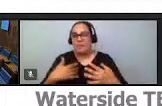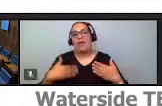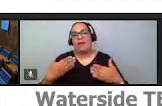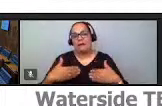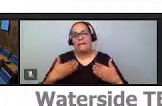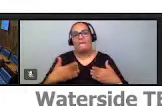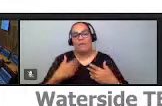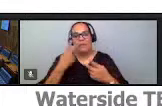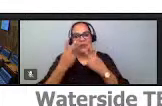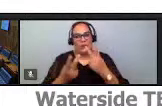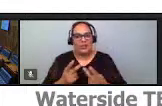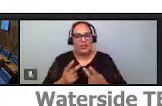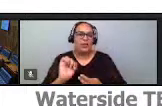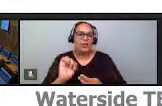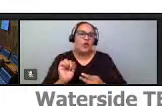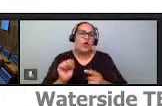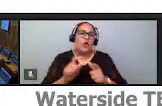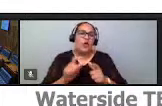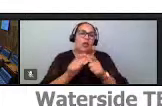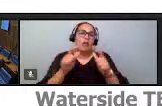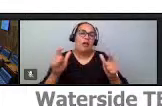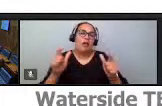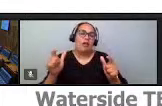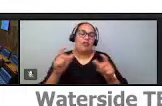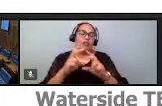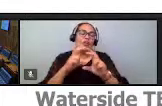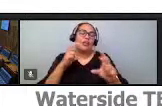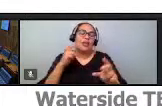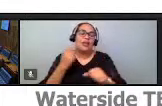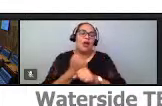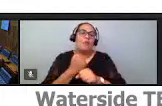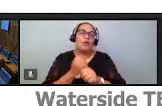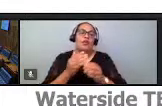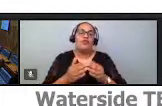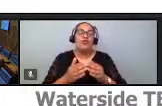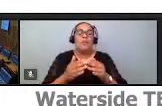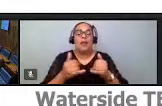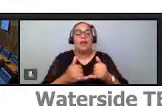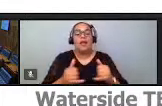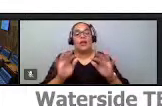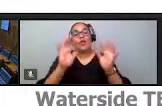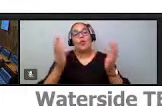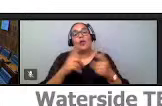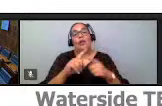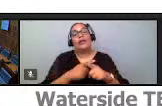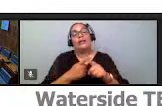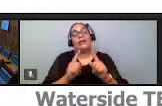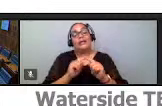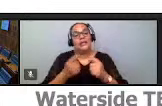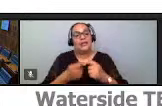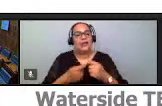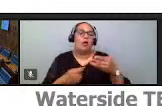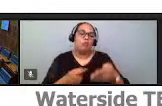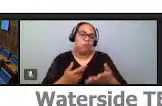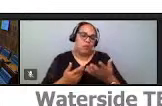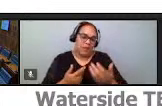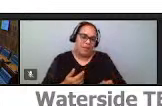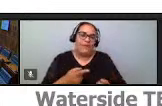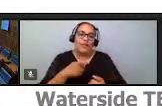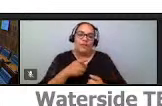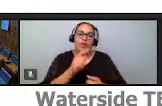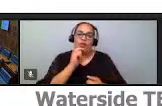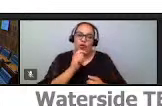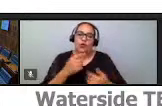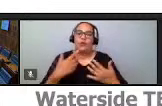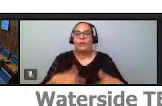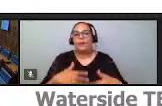see that the largest container operator shipping line in the world the executive team are on board so that actually says